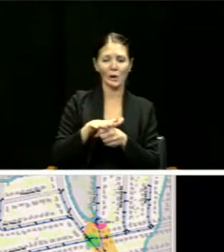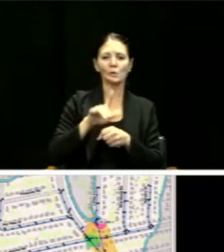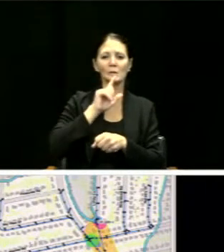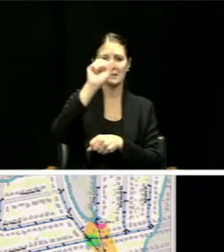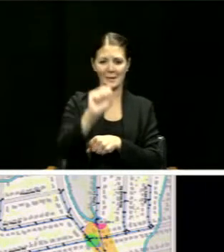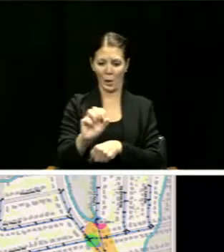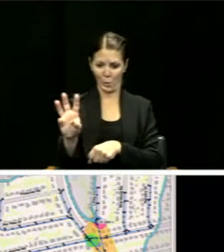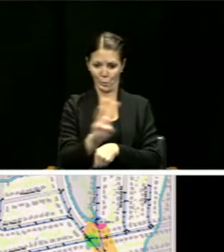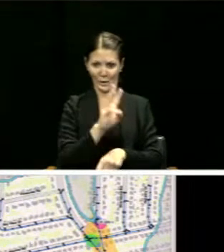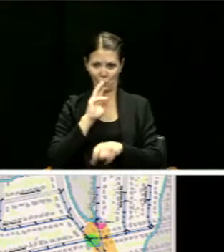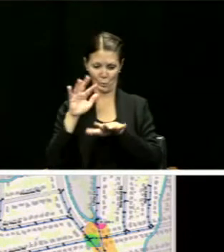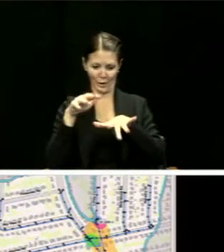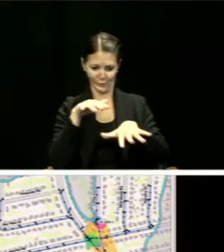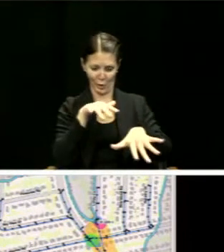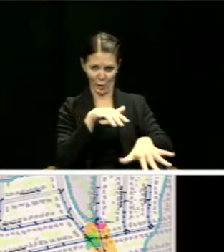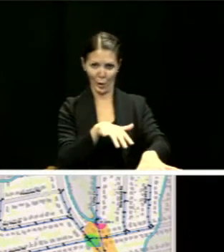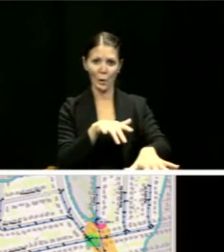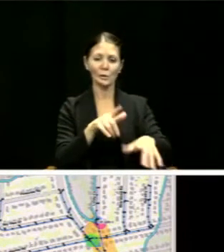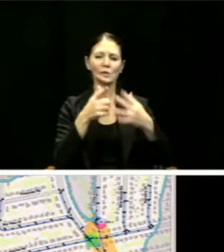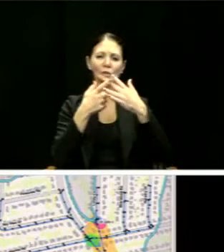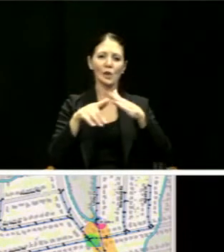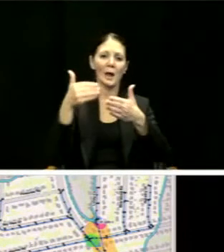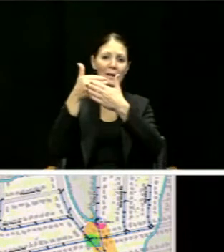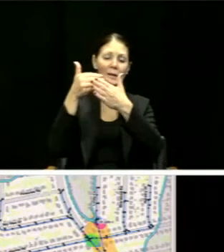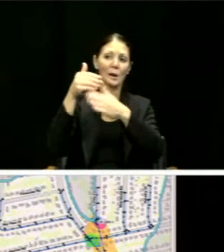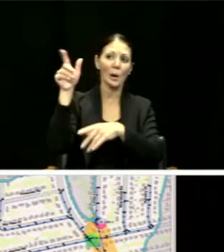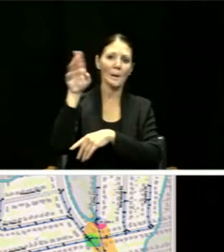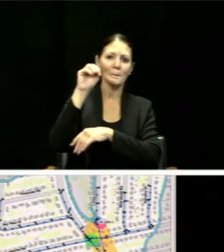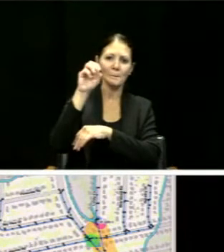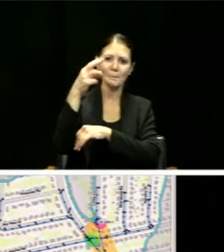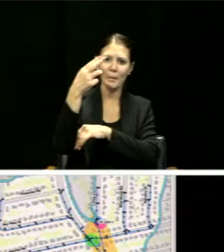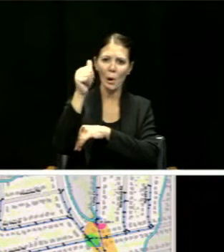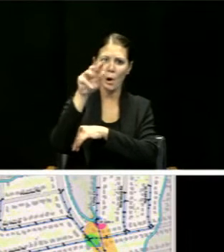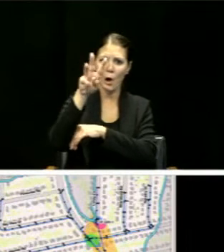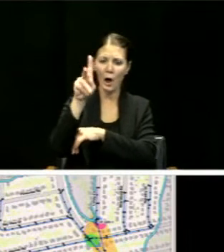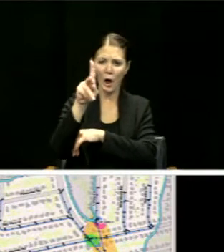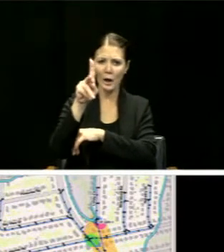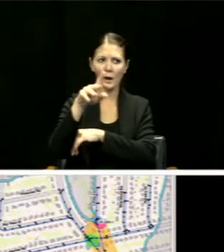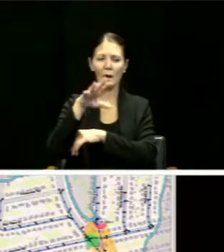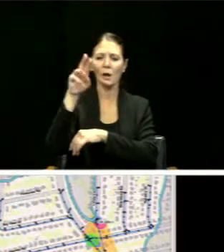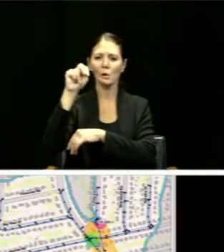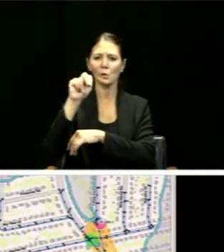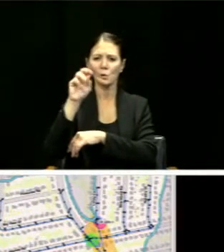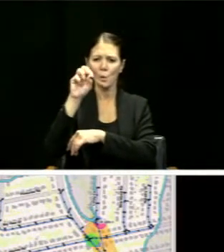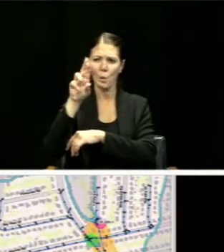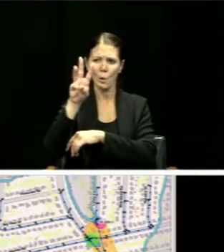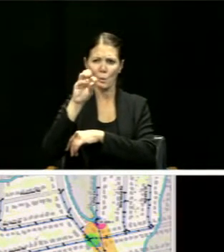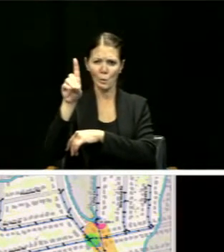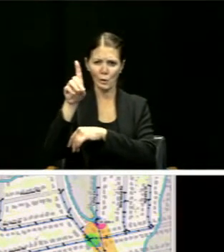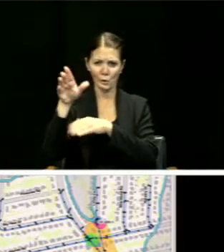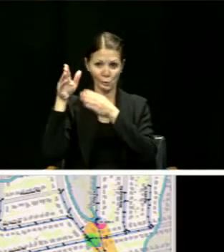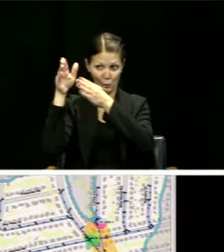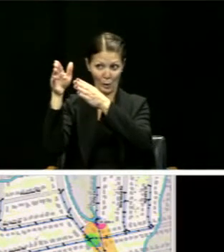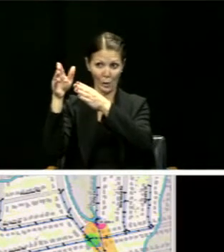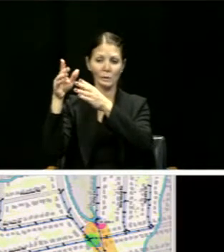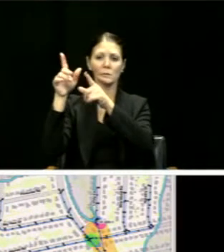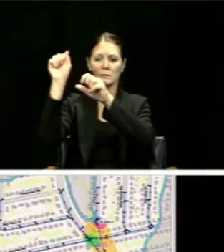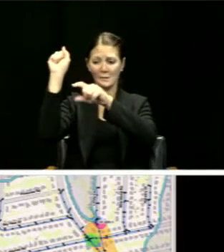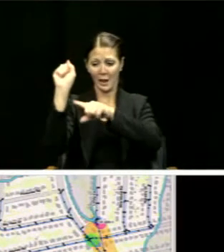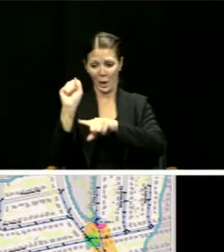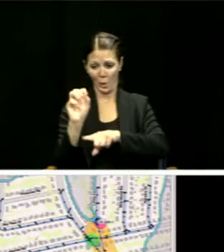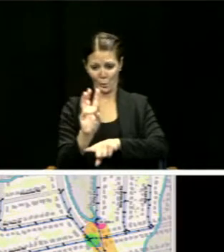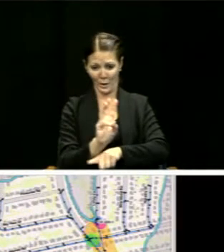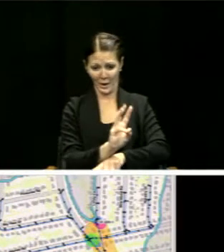southwesterly direction. It starts up near Mohawk Street and Norwood Road, and then it goes southwest. And there